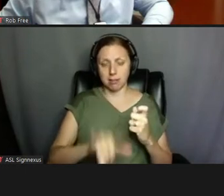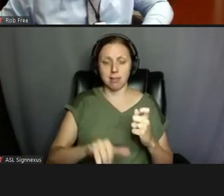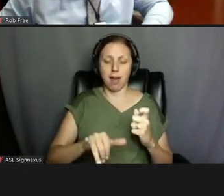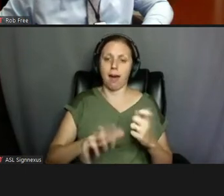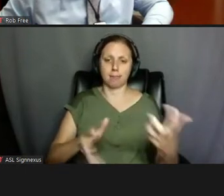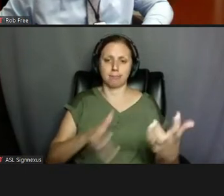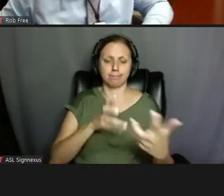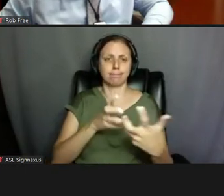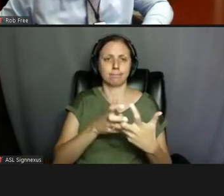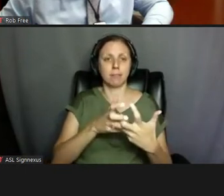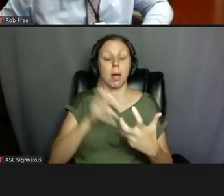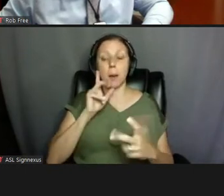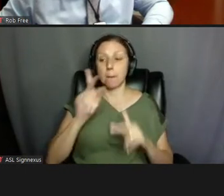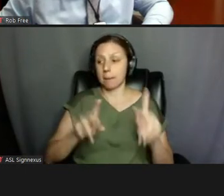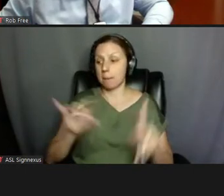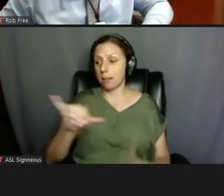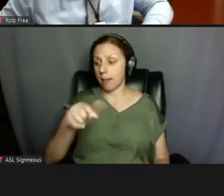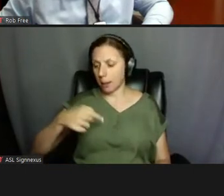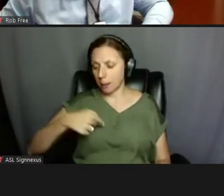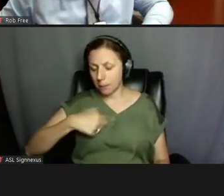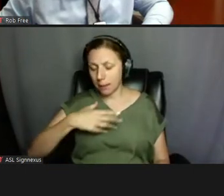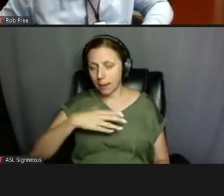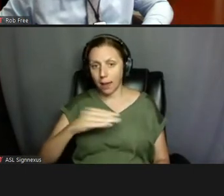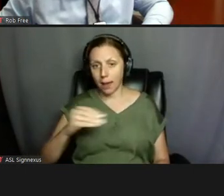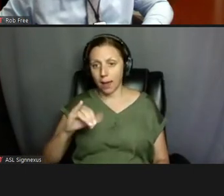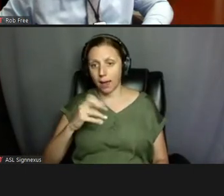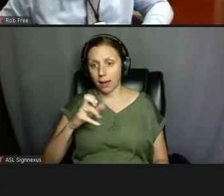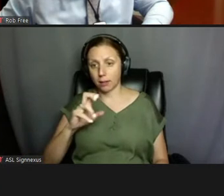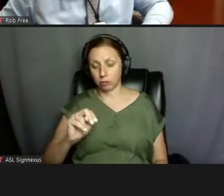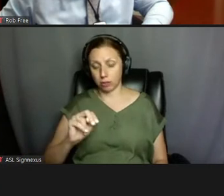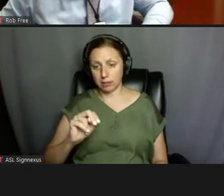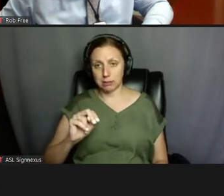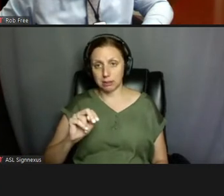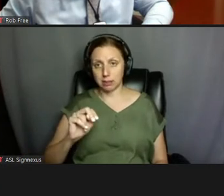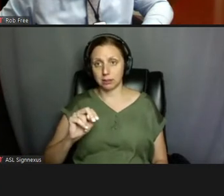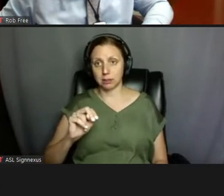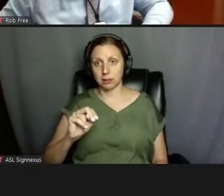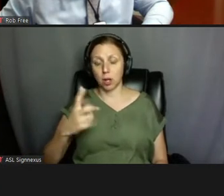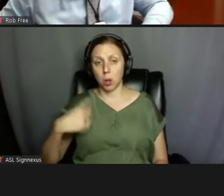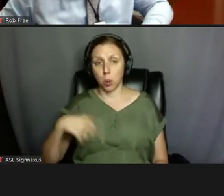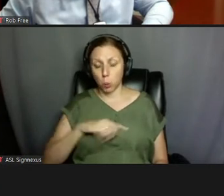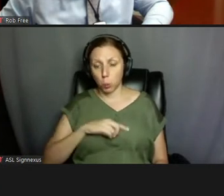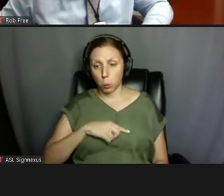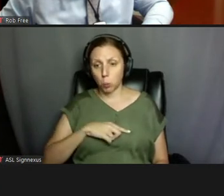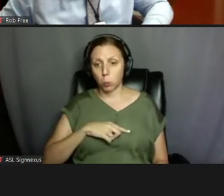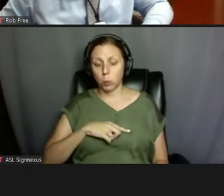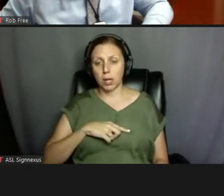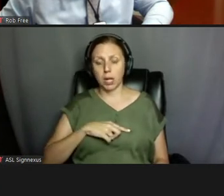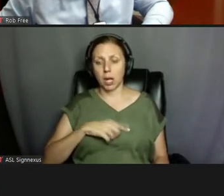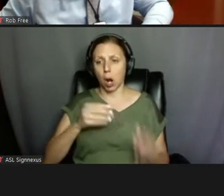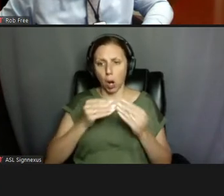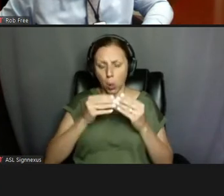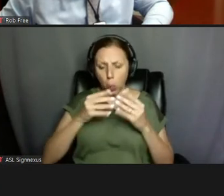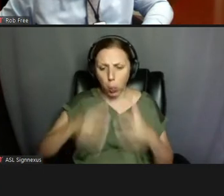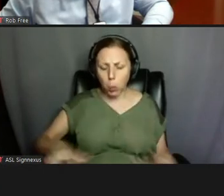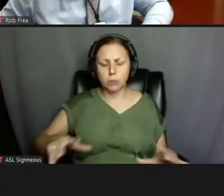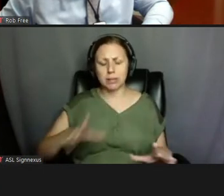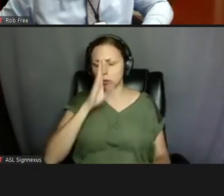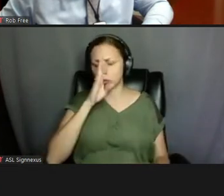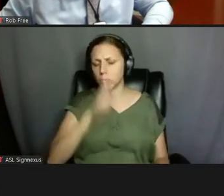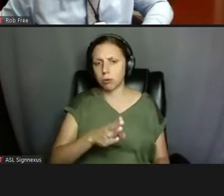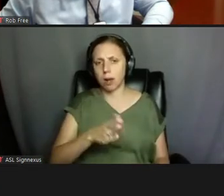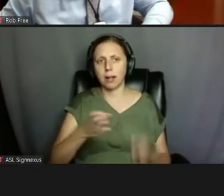Those like me and Jason Winovitz, we are losing the red service